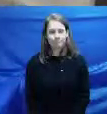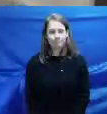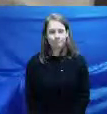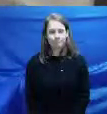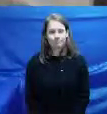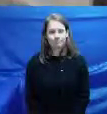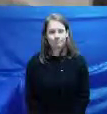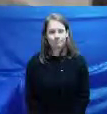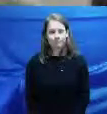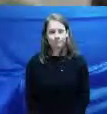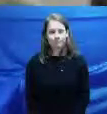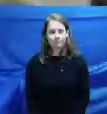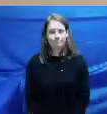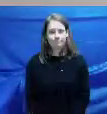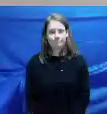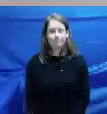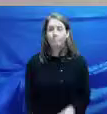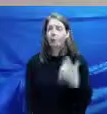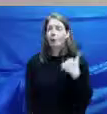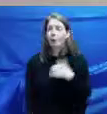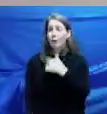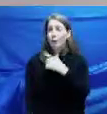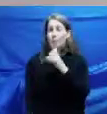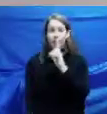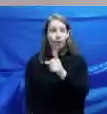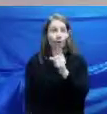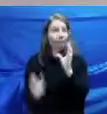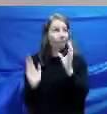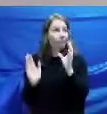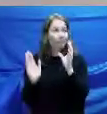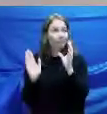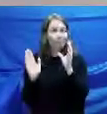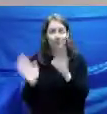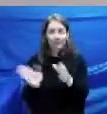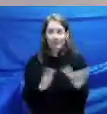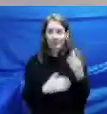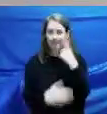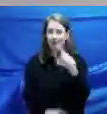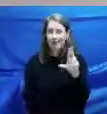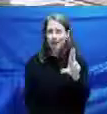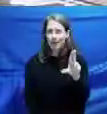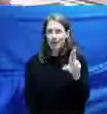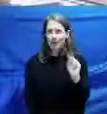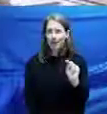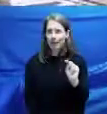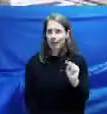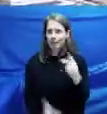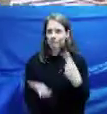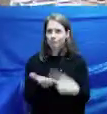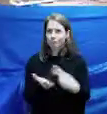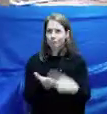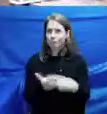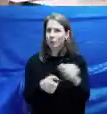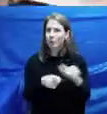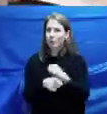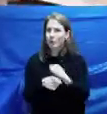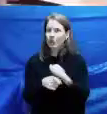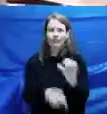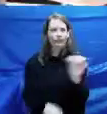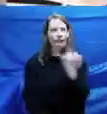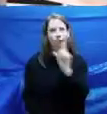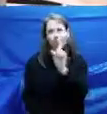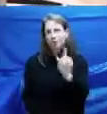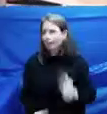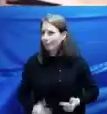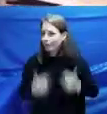We're preparing for like a UN summit, just like portraying it and how they actually do it in real life. So you should say, can I have these folks